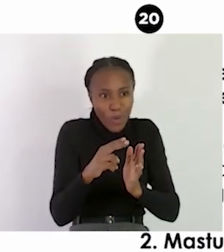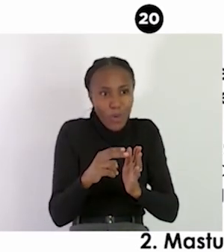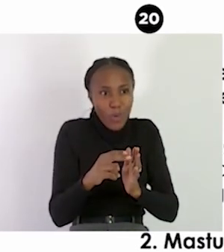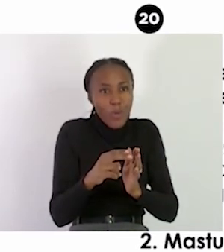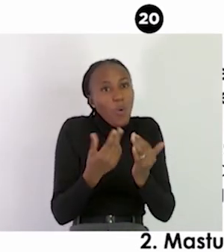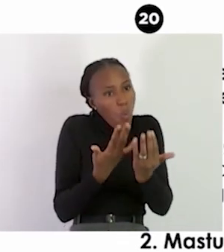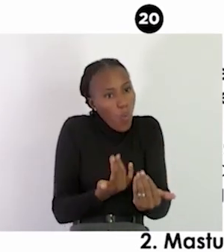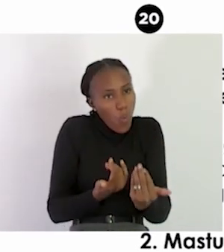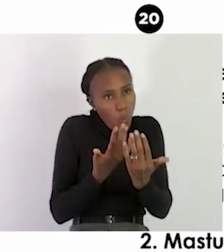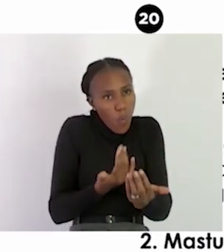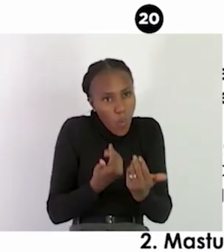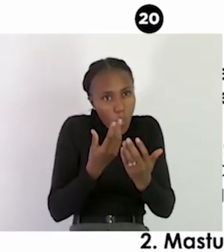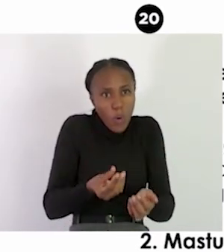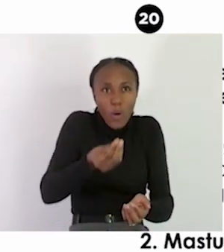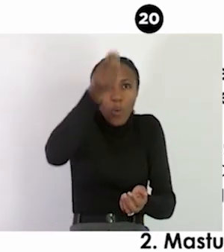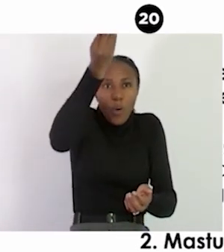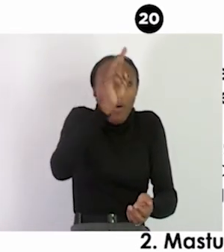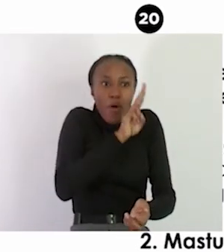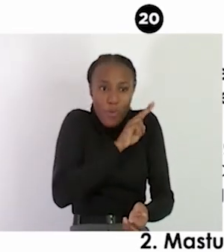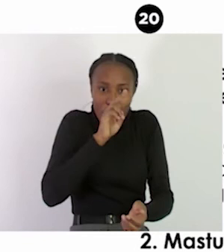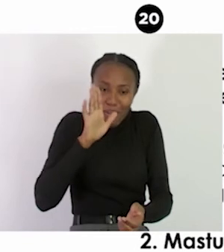wait until you are 25.